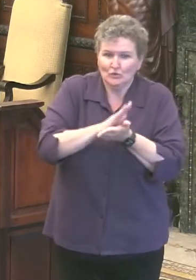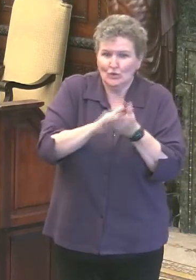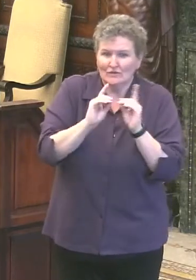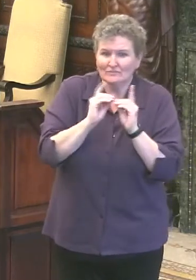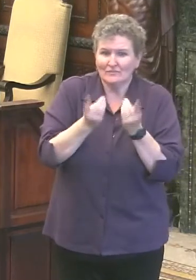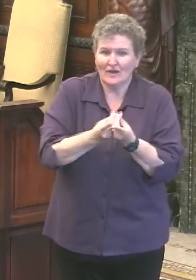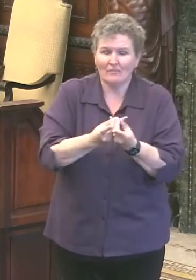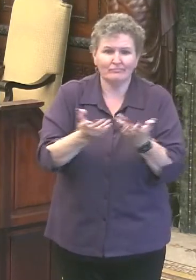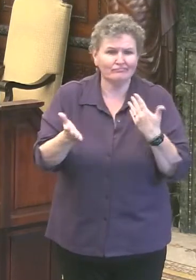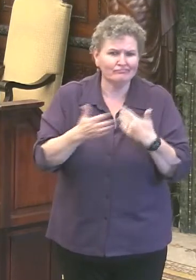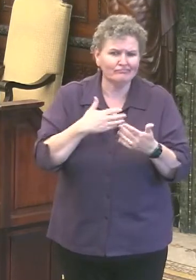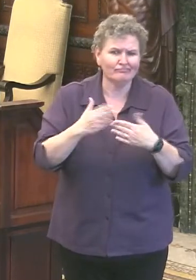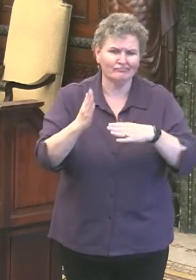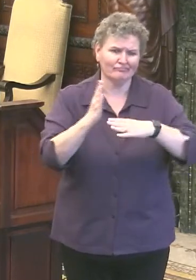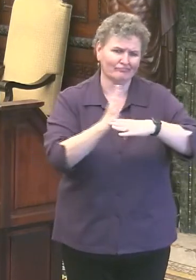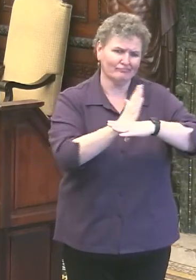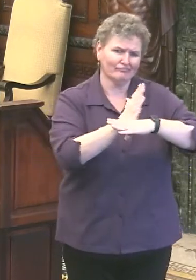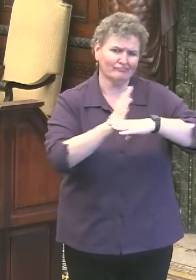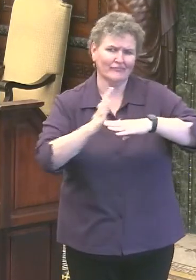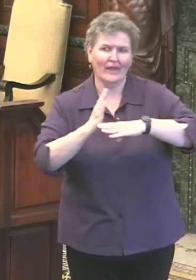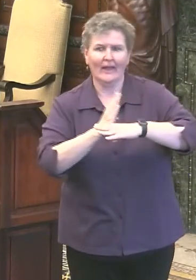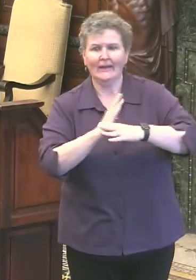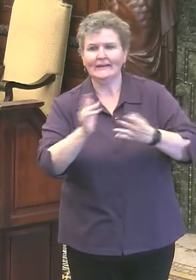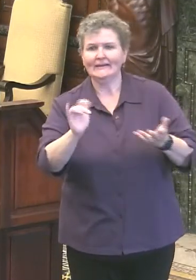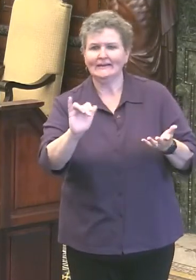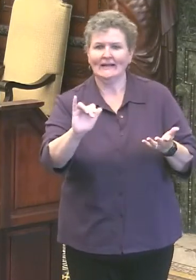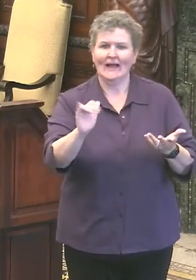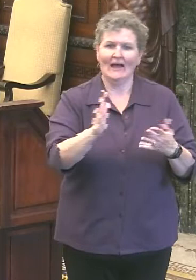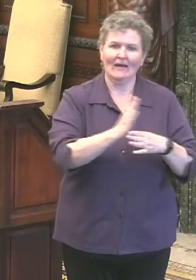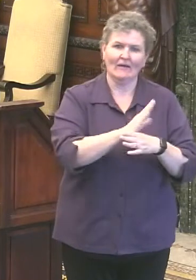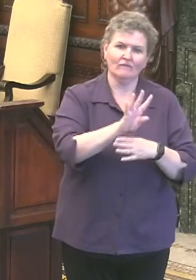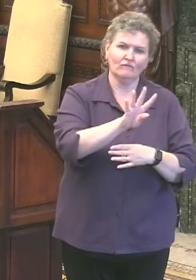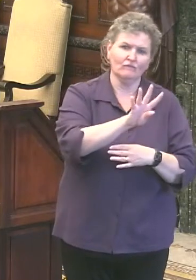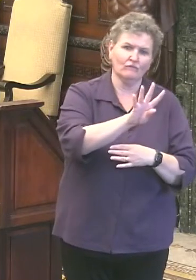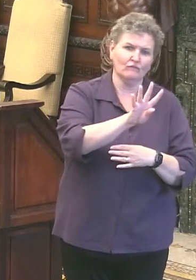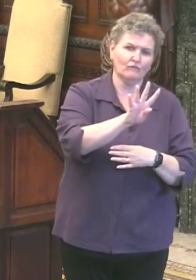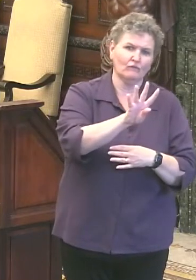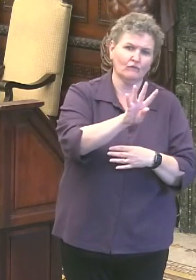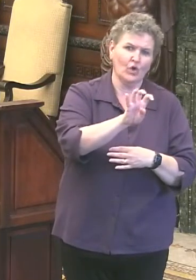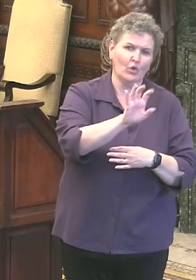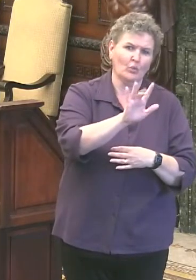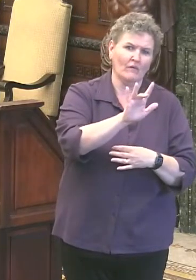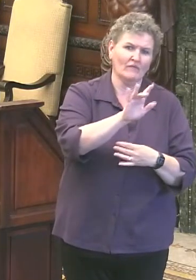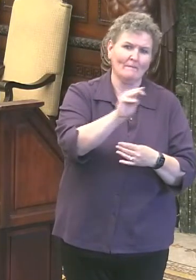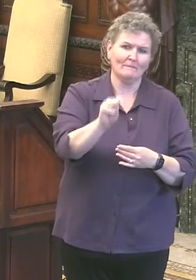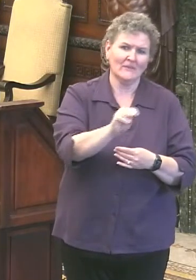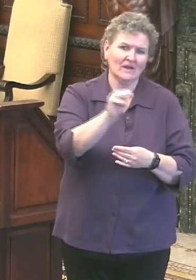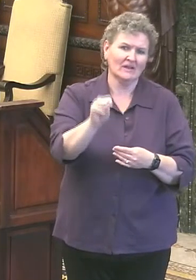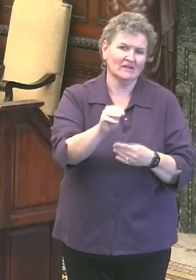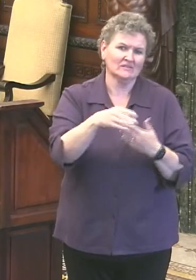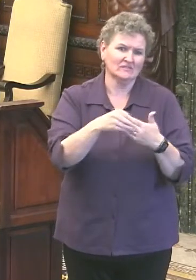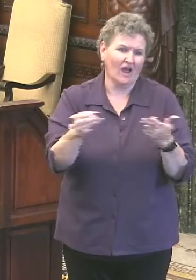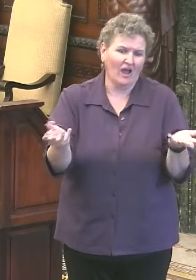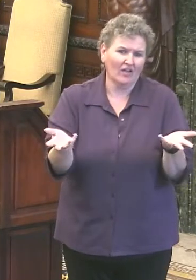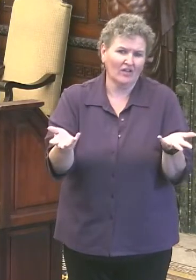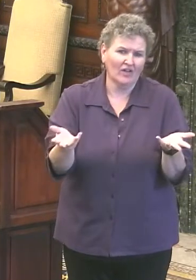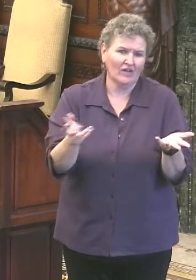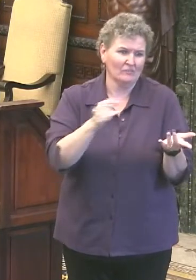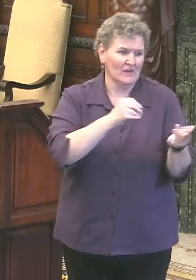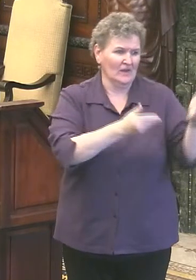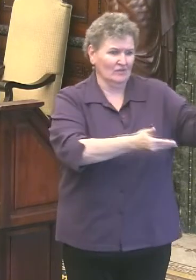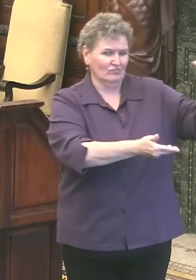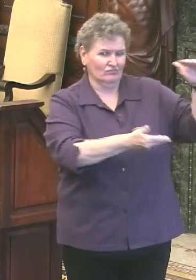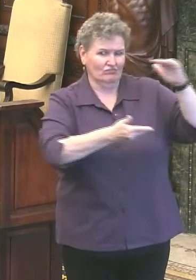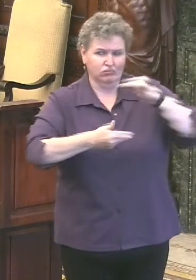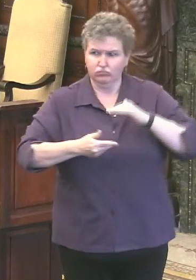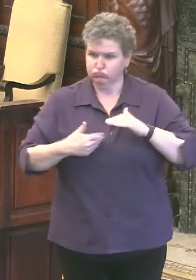somewhere in the area of about $425 million in one-time funding. That would be very